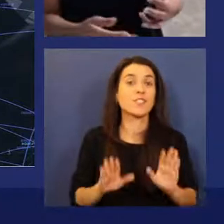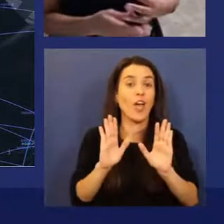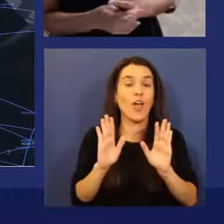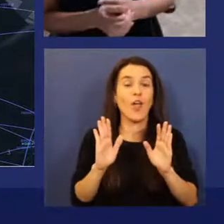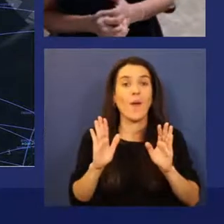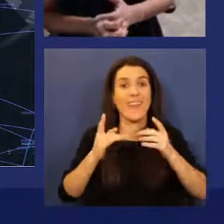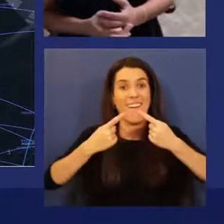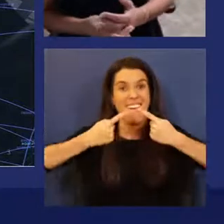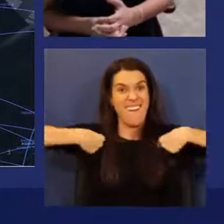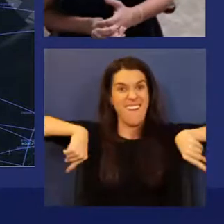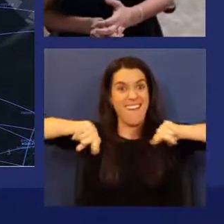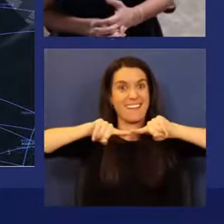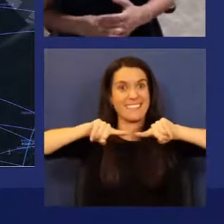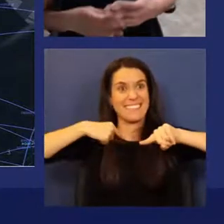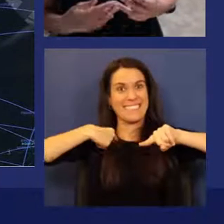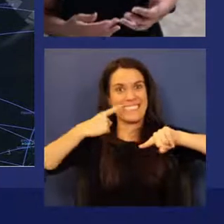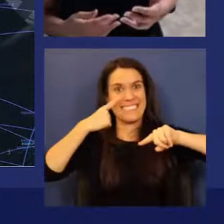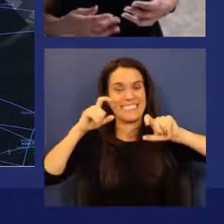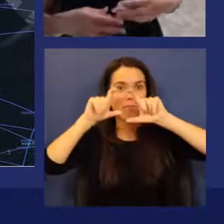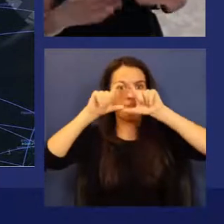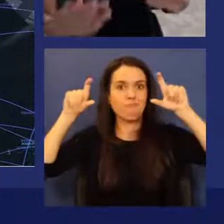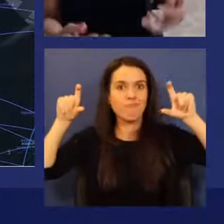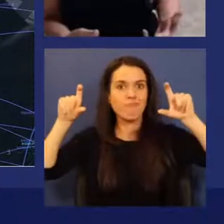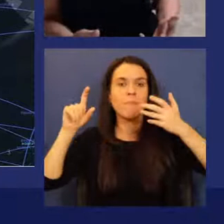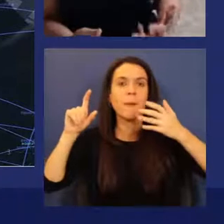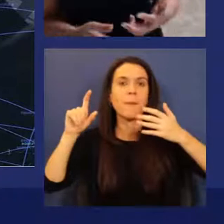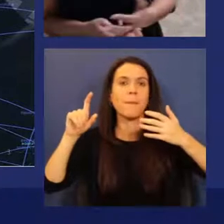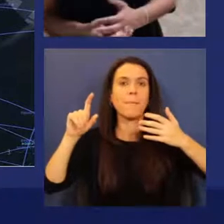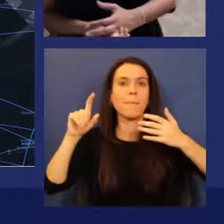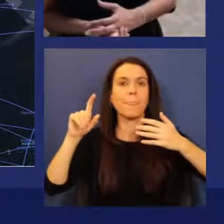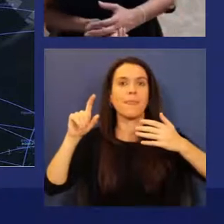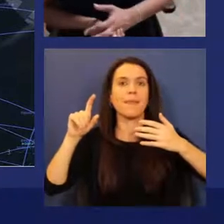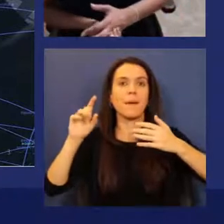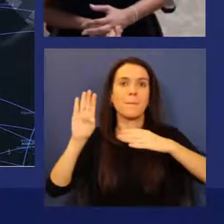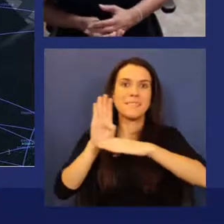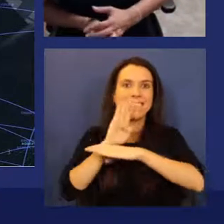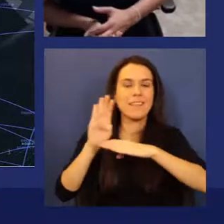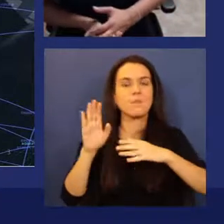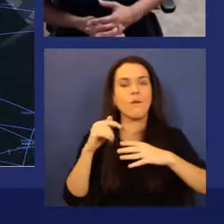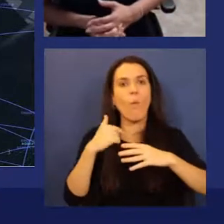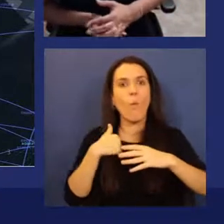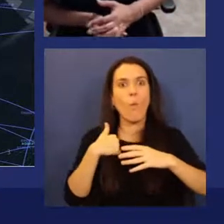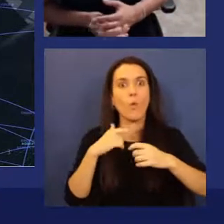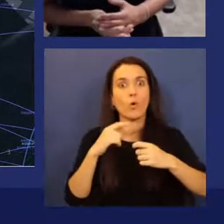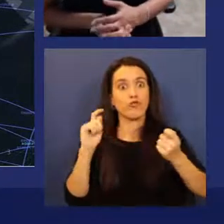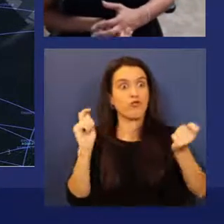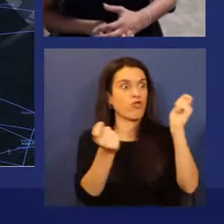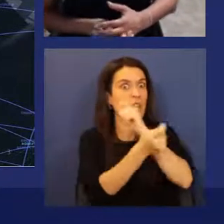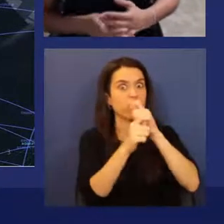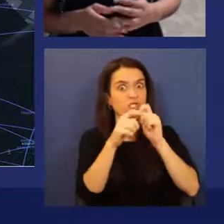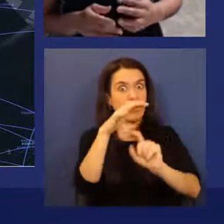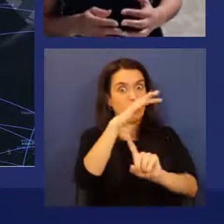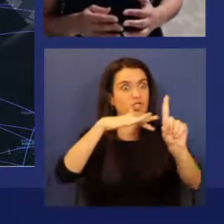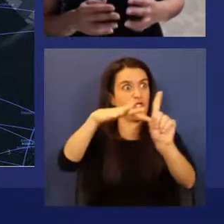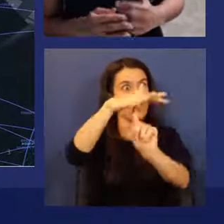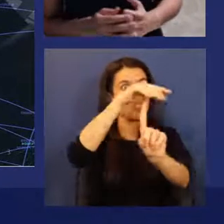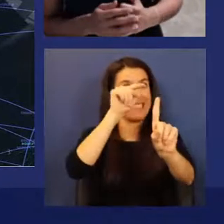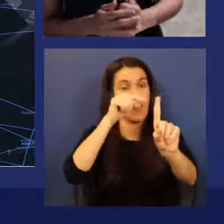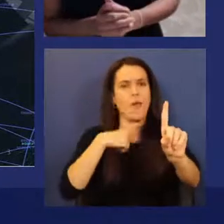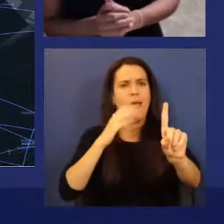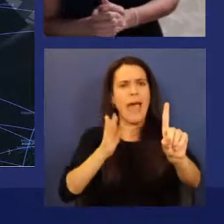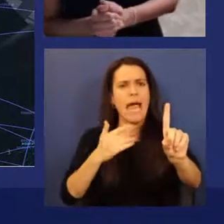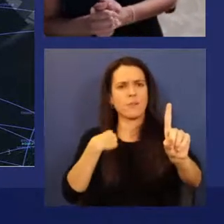for us to be in the business, or for us to transform our reality, we need to actually redefine